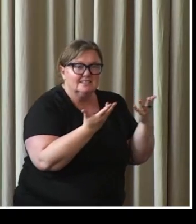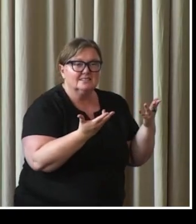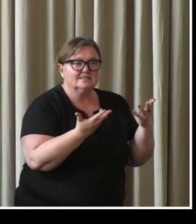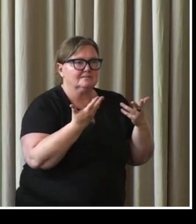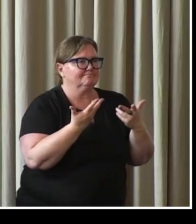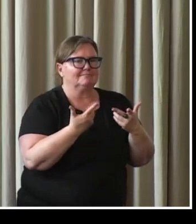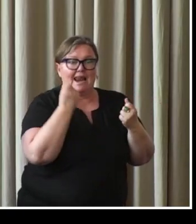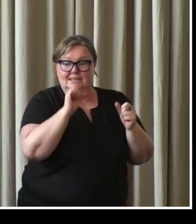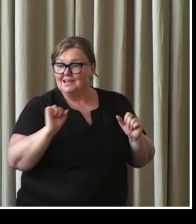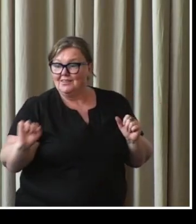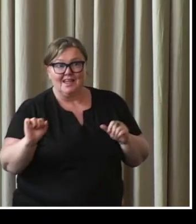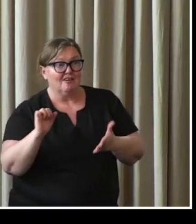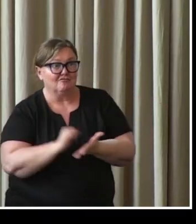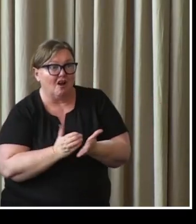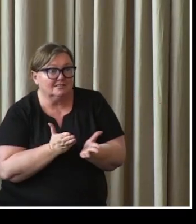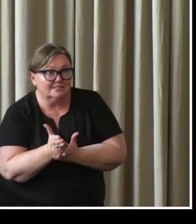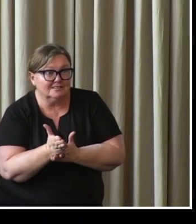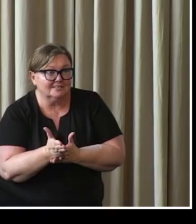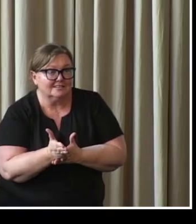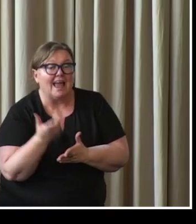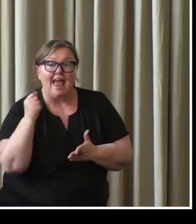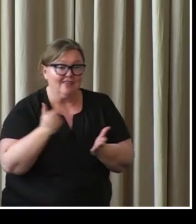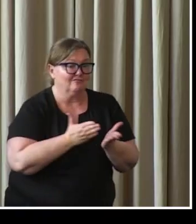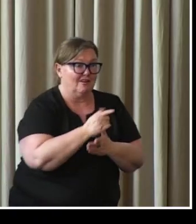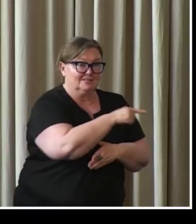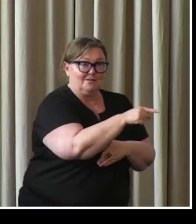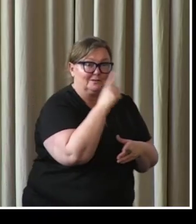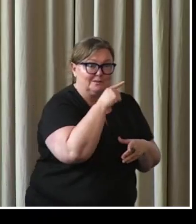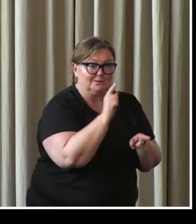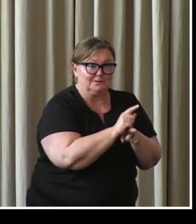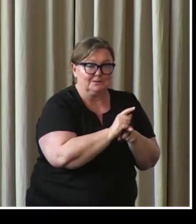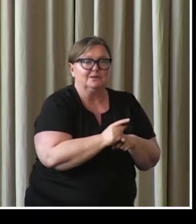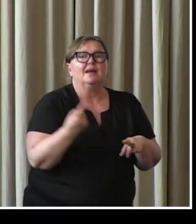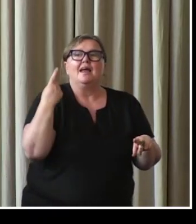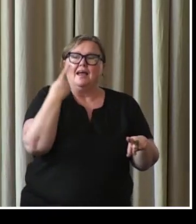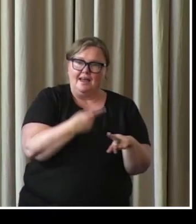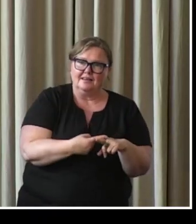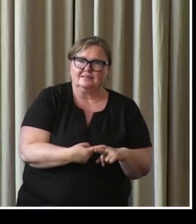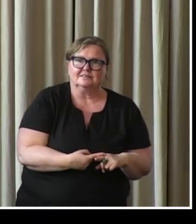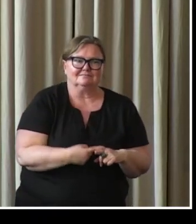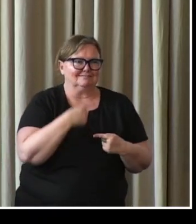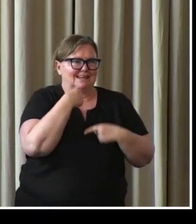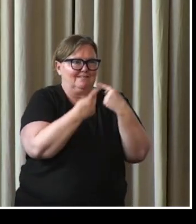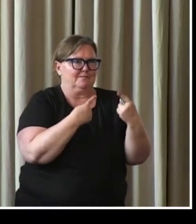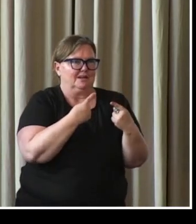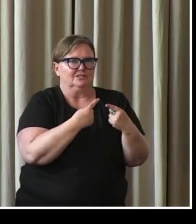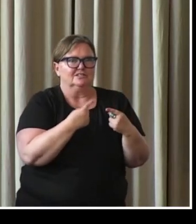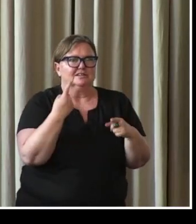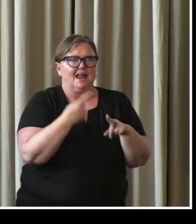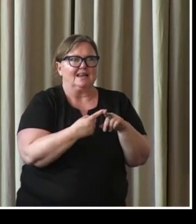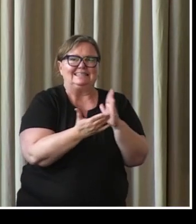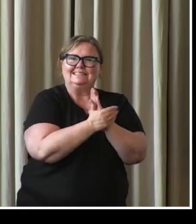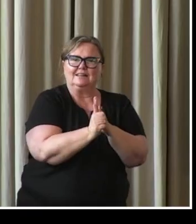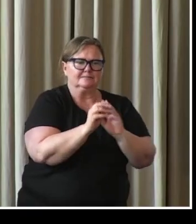understand carers' rights and the rights of the people that you are caring for, and information and